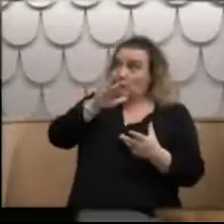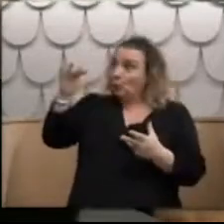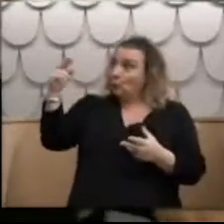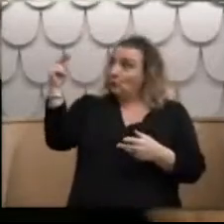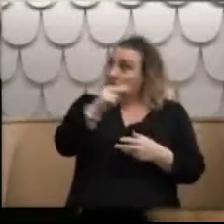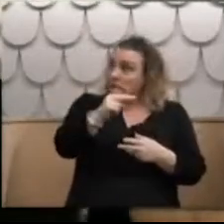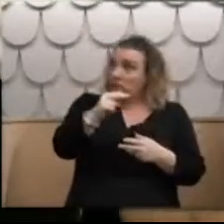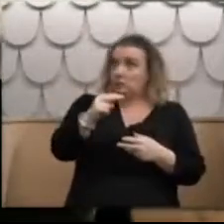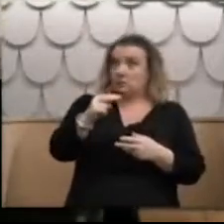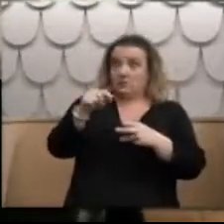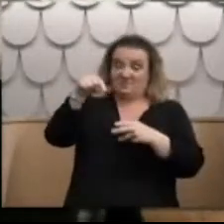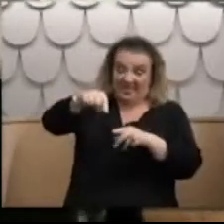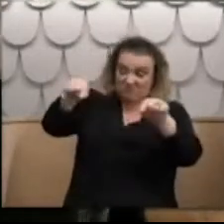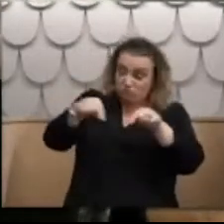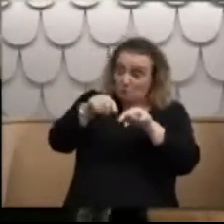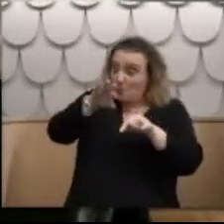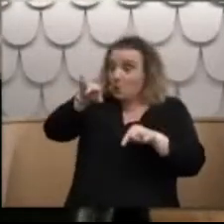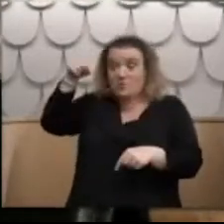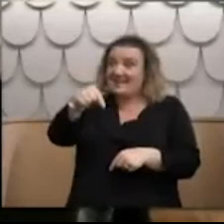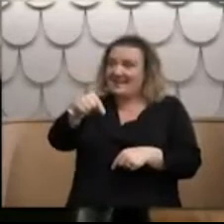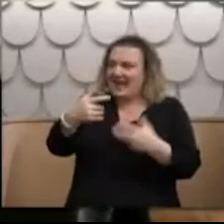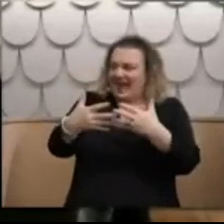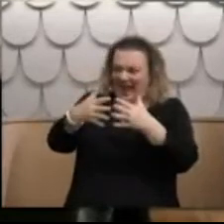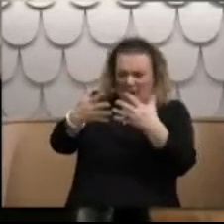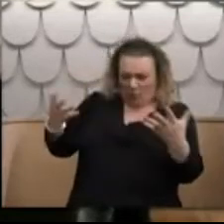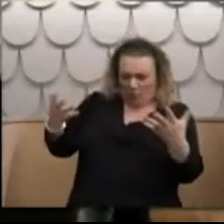room? How they gave it to you?